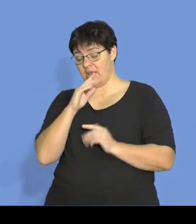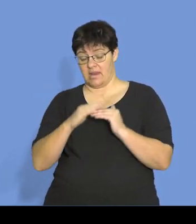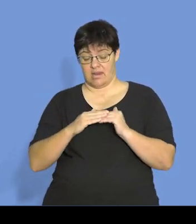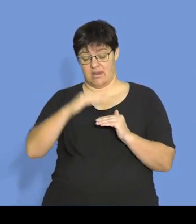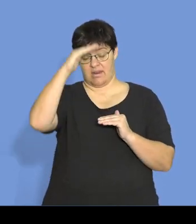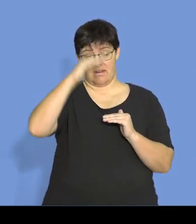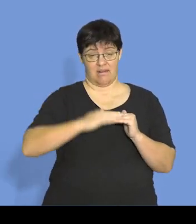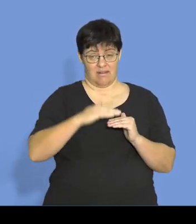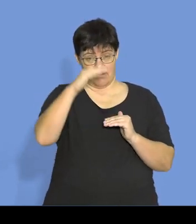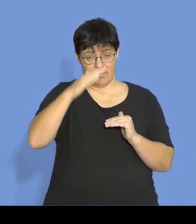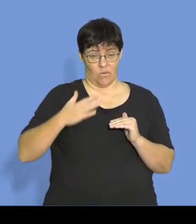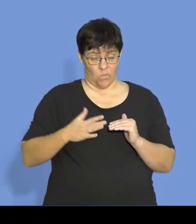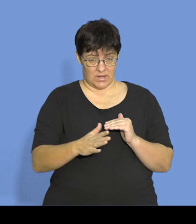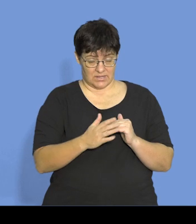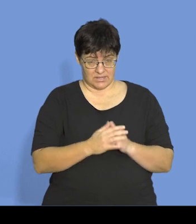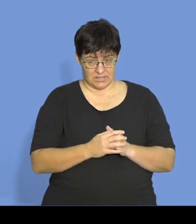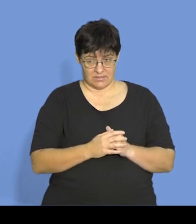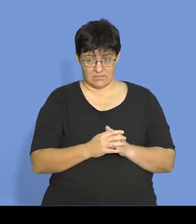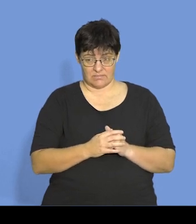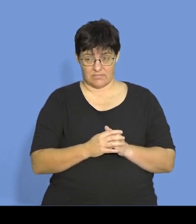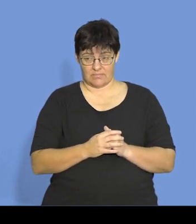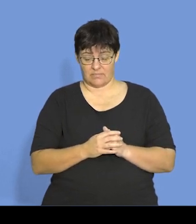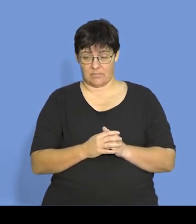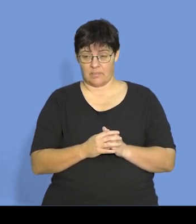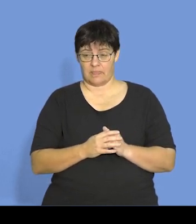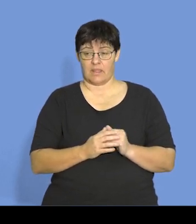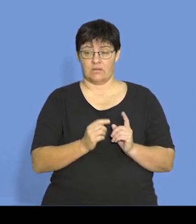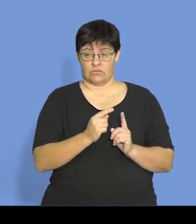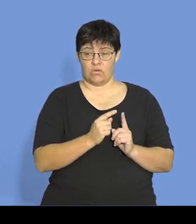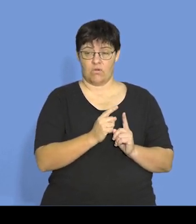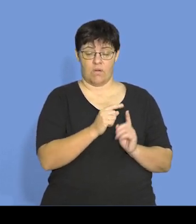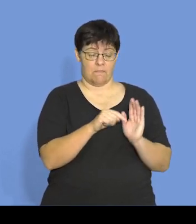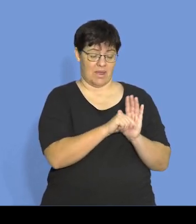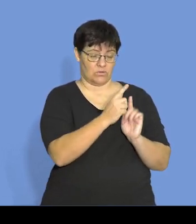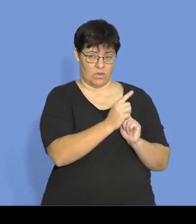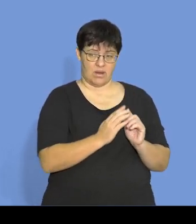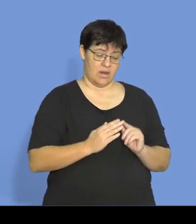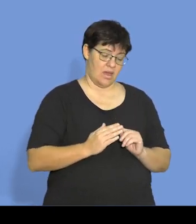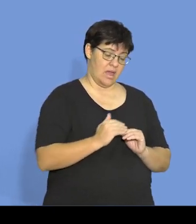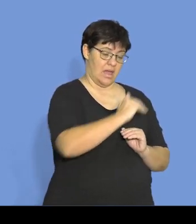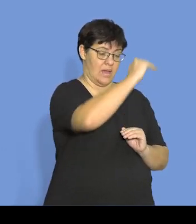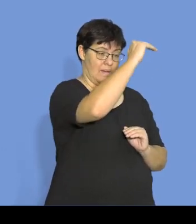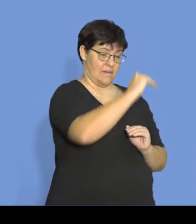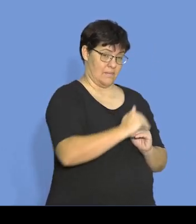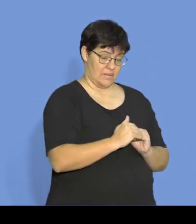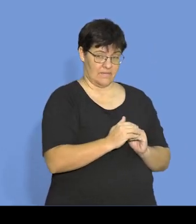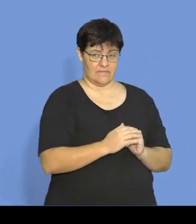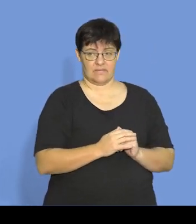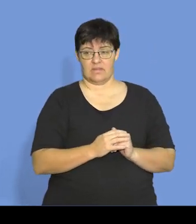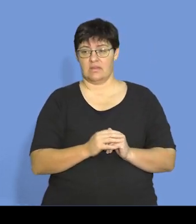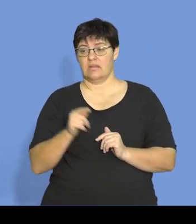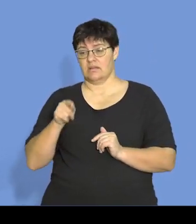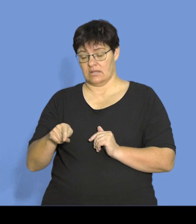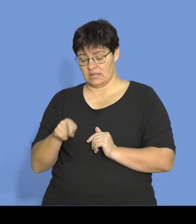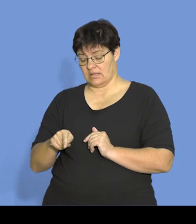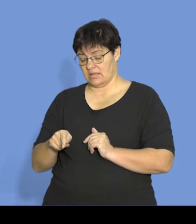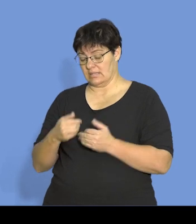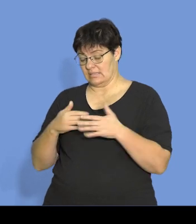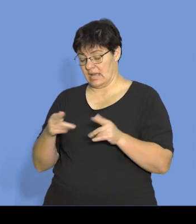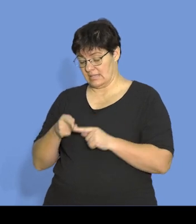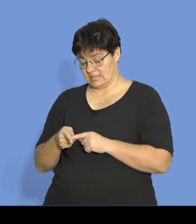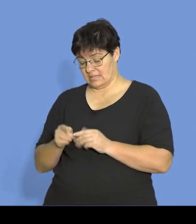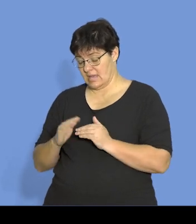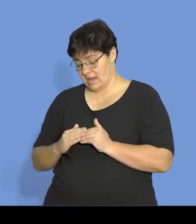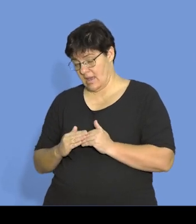and 3. Remember, this is greater than, so it starts there and it goes above the x-axis.